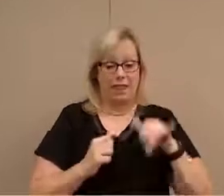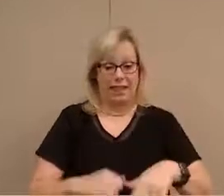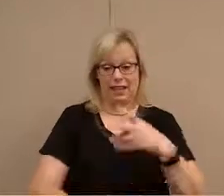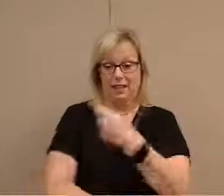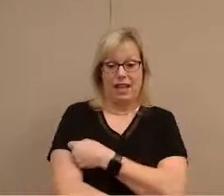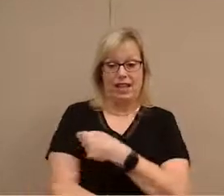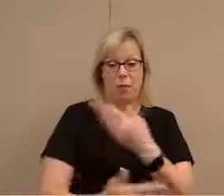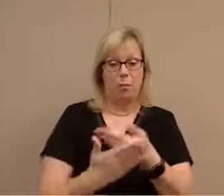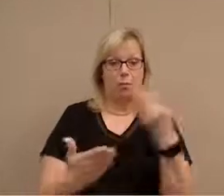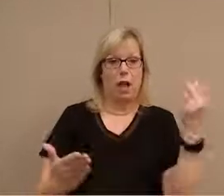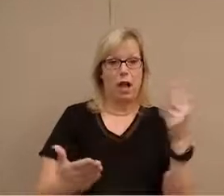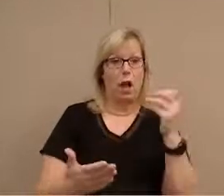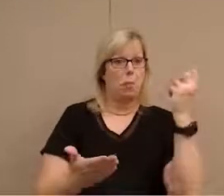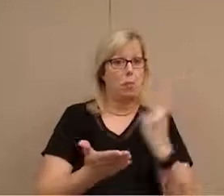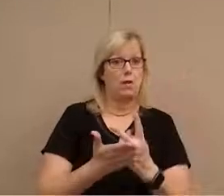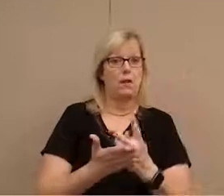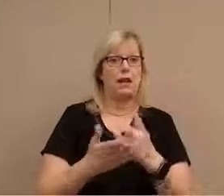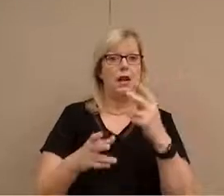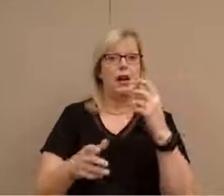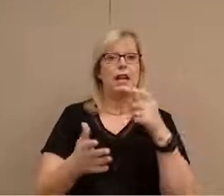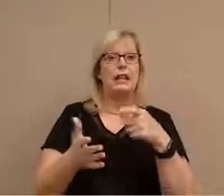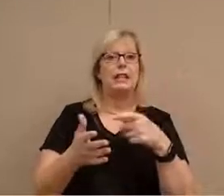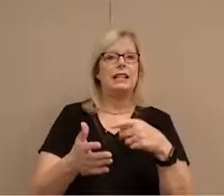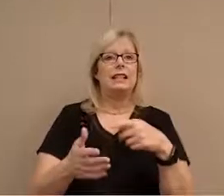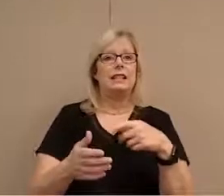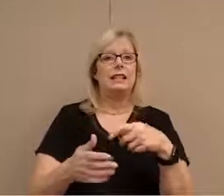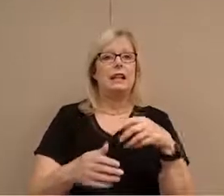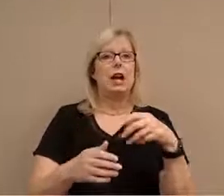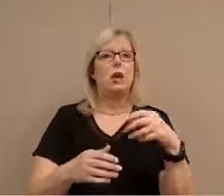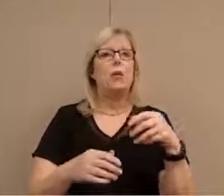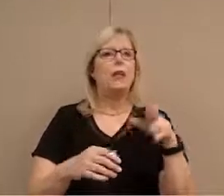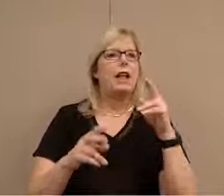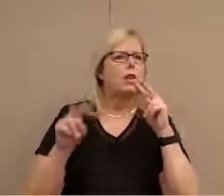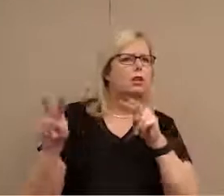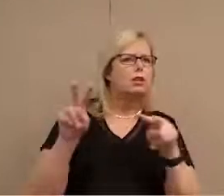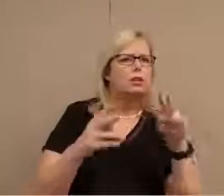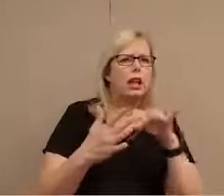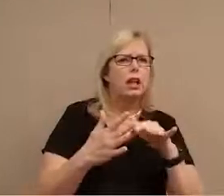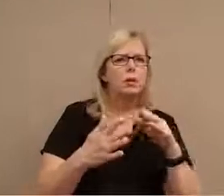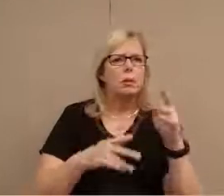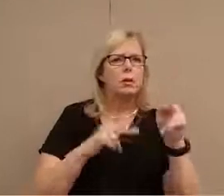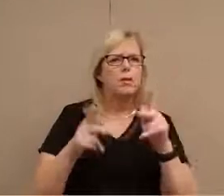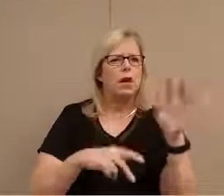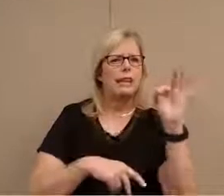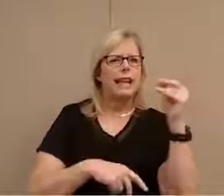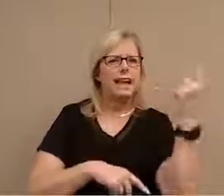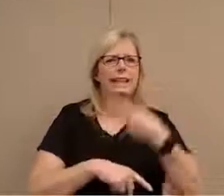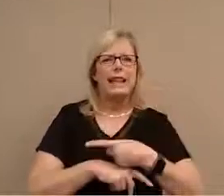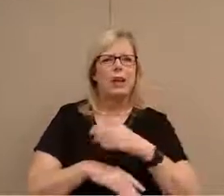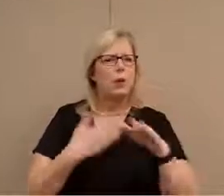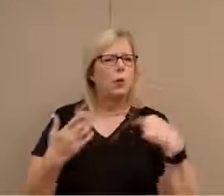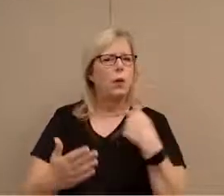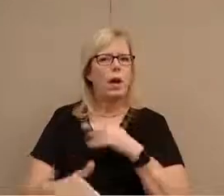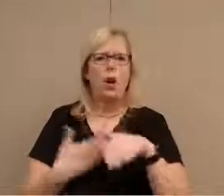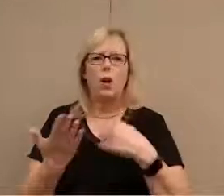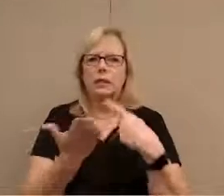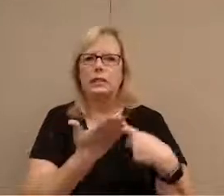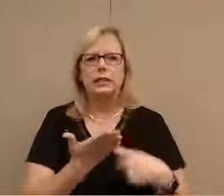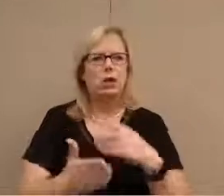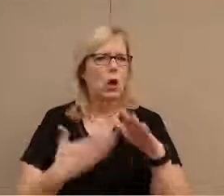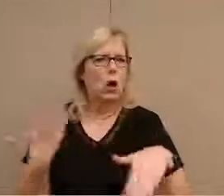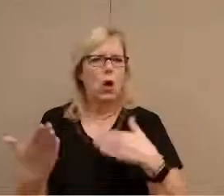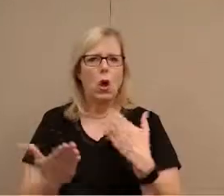vaccine, prior to approval, it was taken out to 90 days. And I have discussed this in the past, all